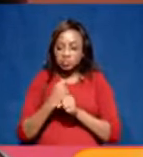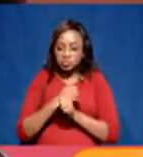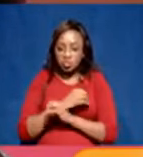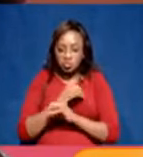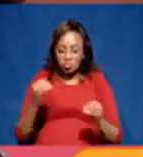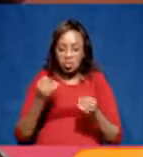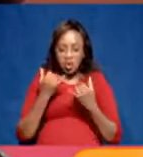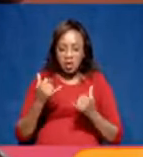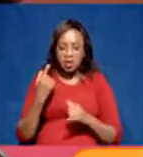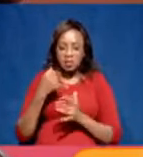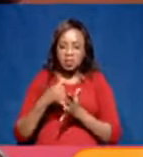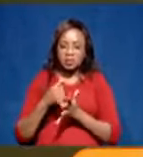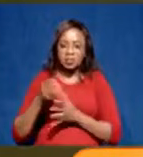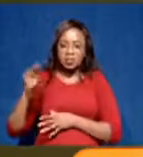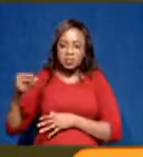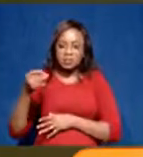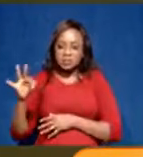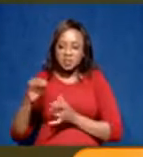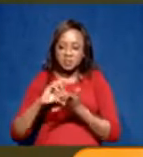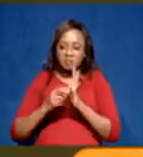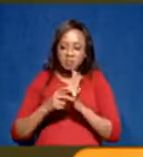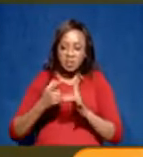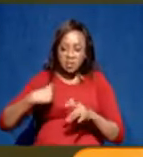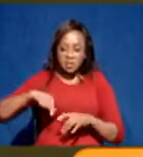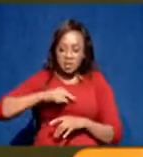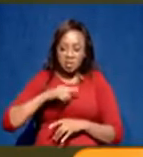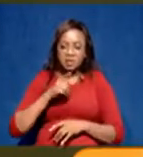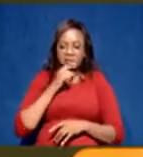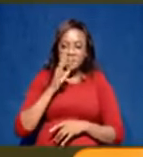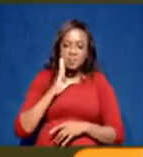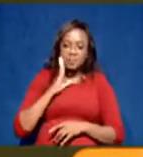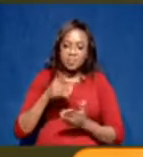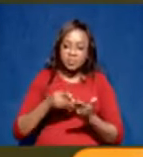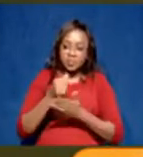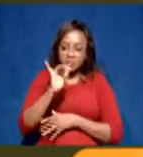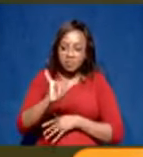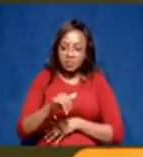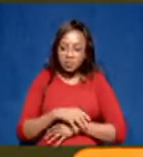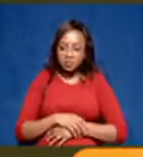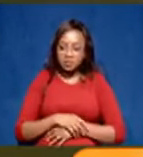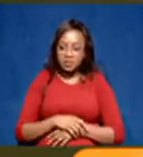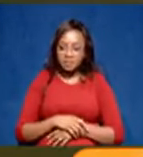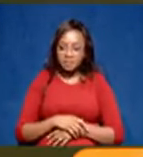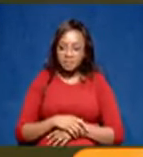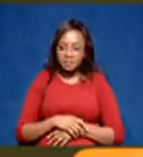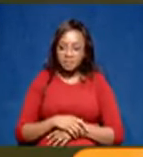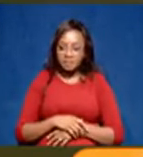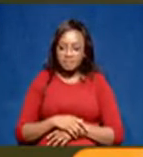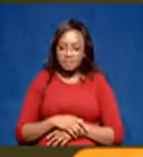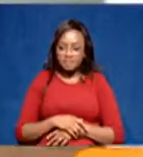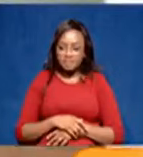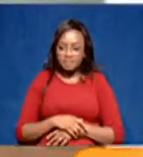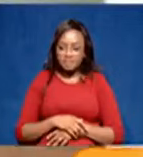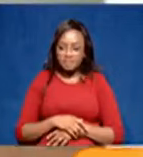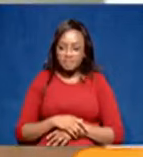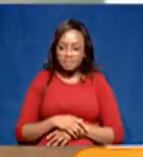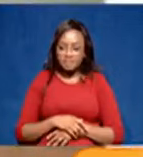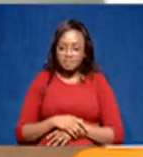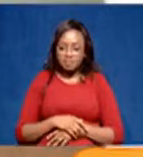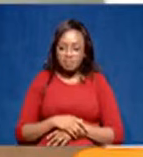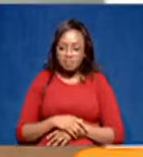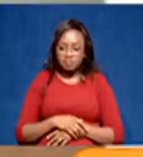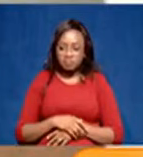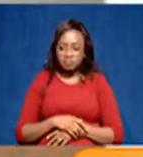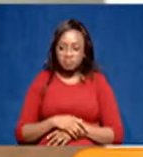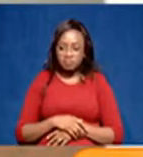under NHIF? Do we now have to pay for them? That's a question from someone on Twitter. What happens in that instance? If they are